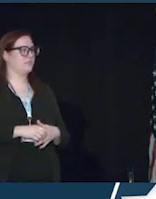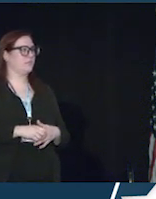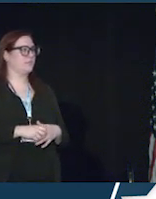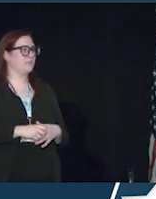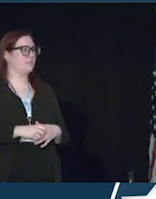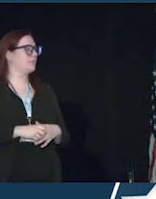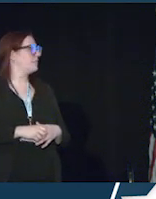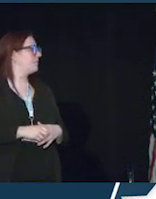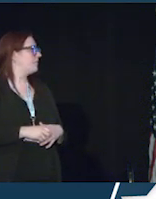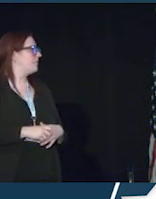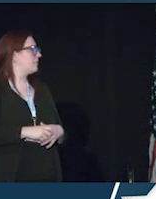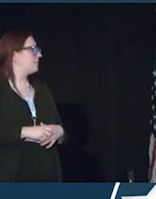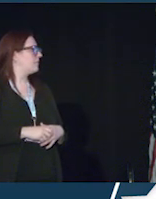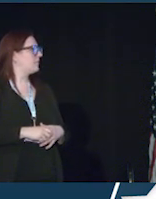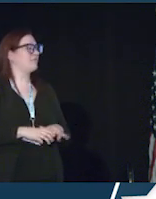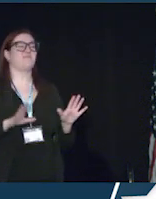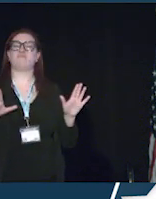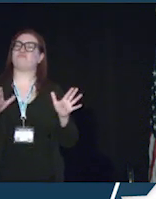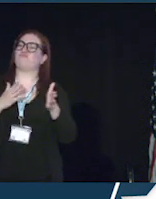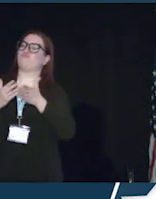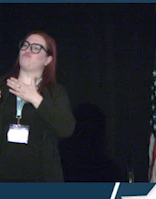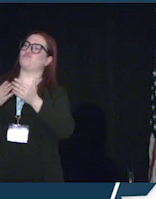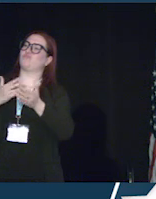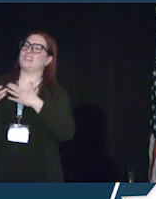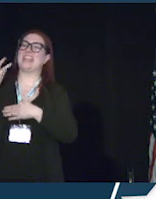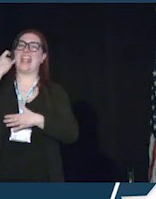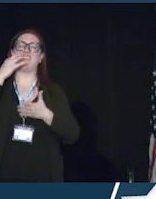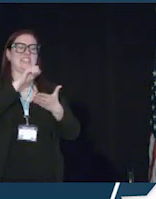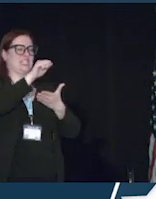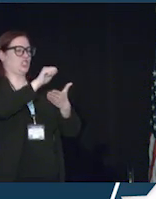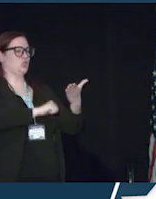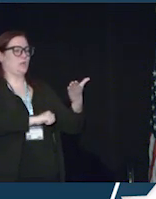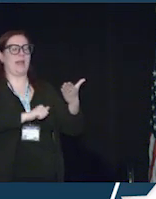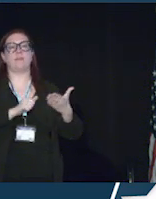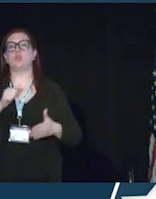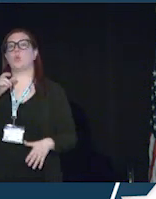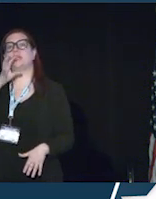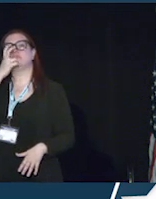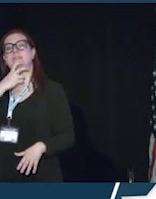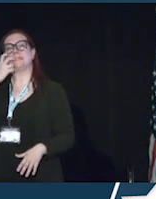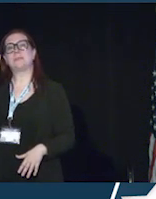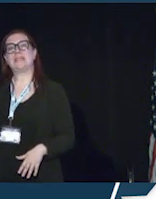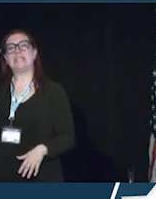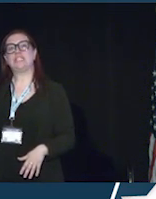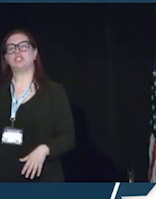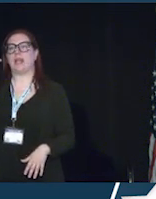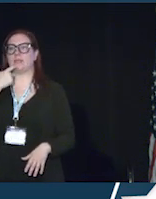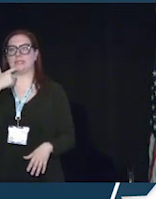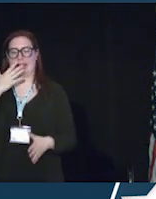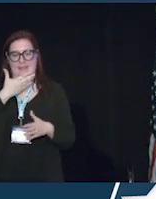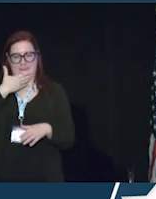Well, it actually doesn't really matter whether it's in a script or in a speech. I would say